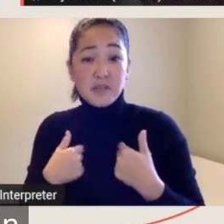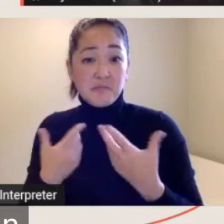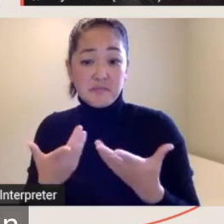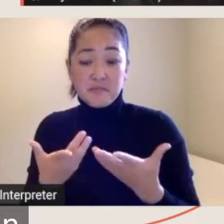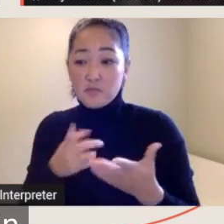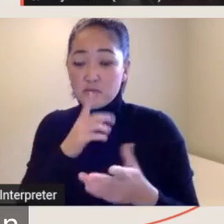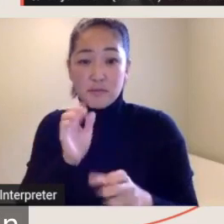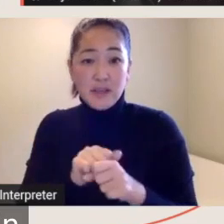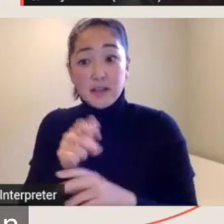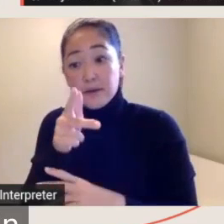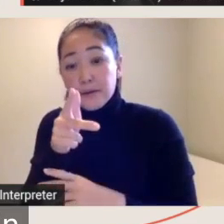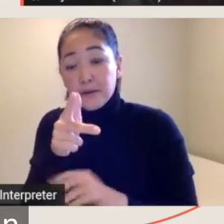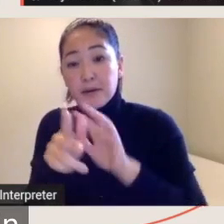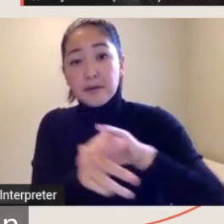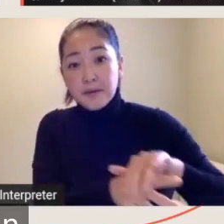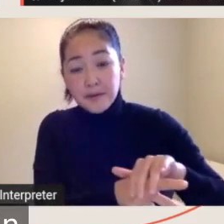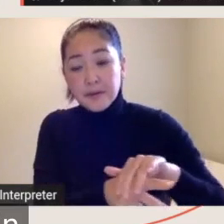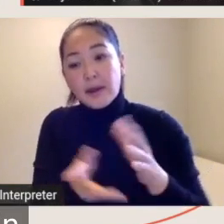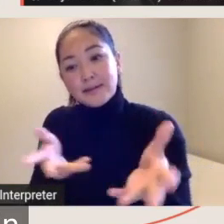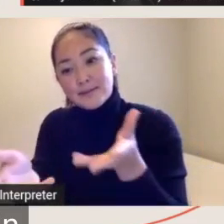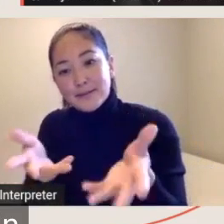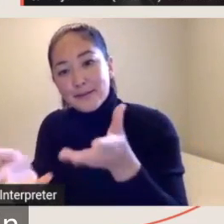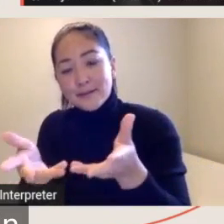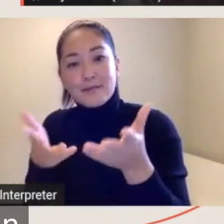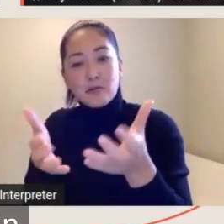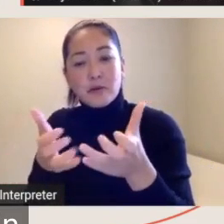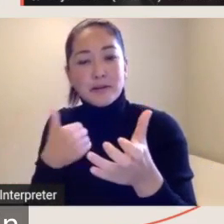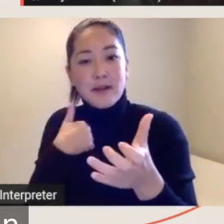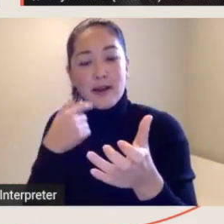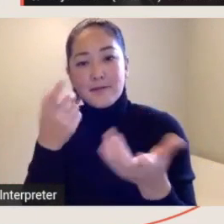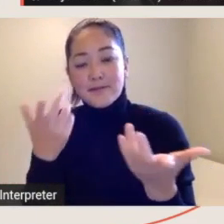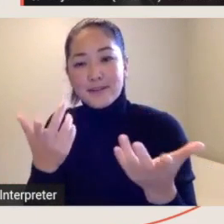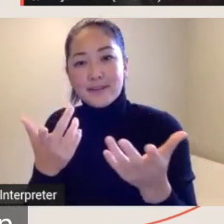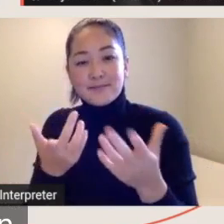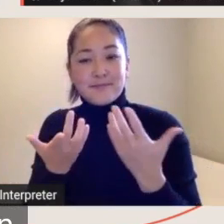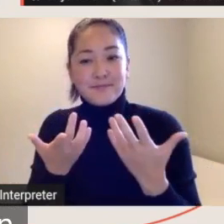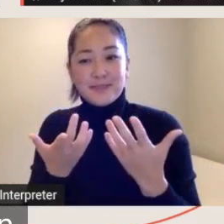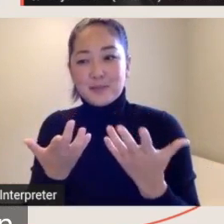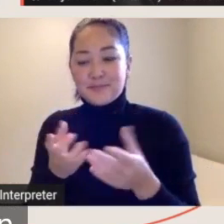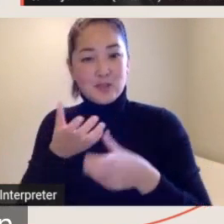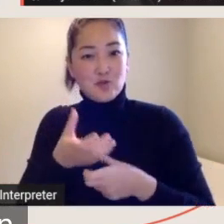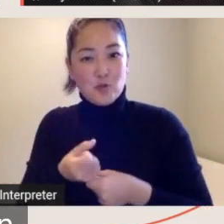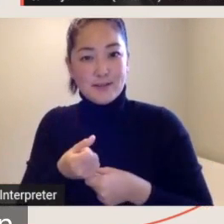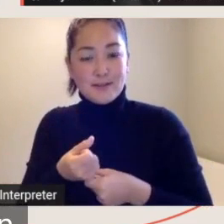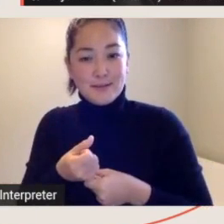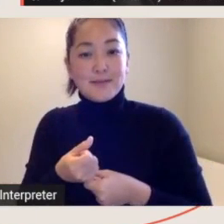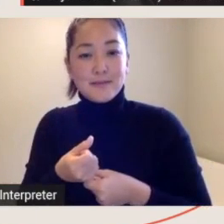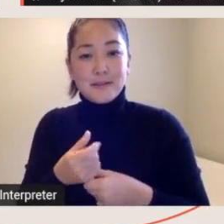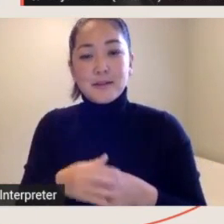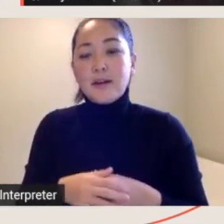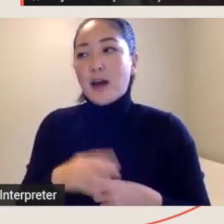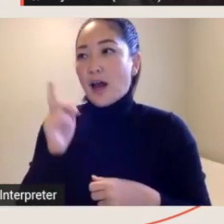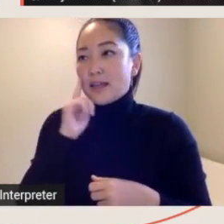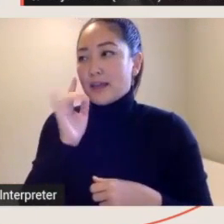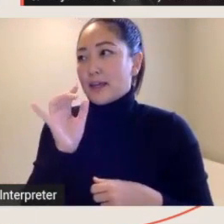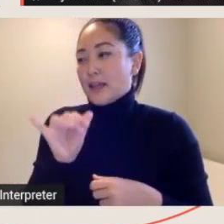to know them and to gain mutual trust, which is also, I think, something, I mean, not only crucial for us and